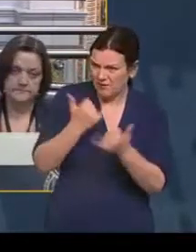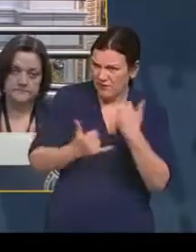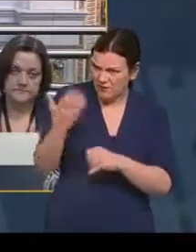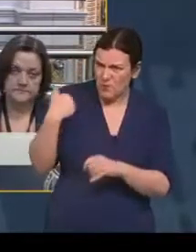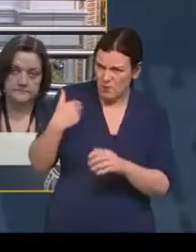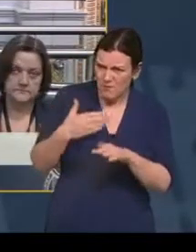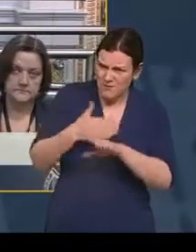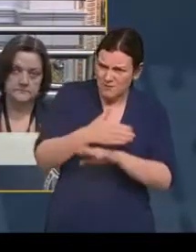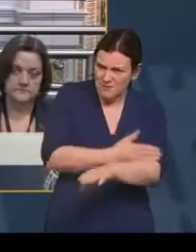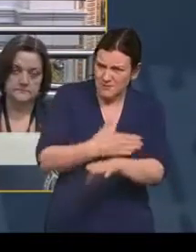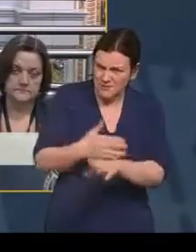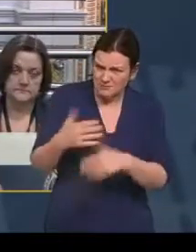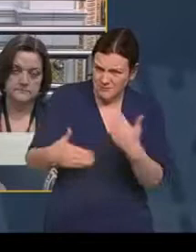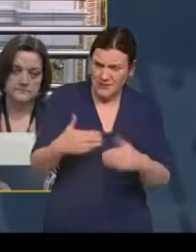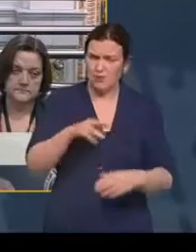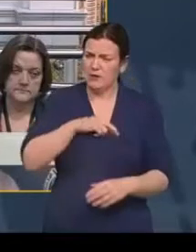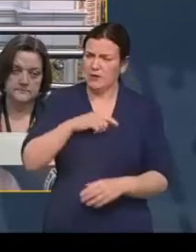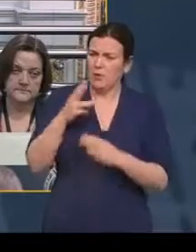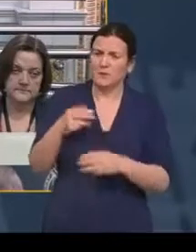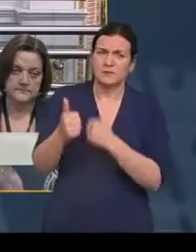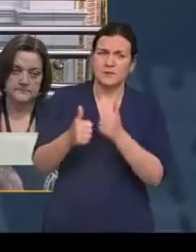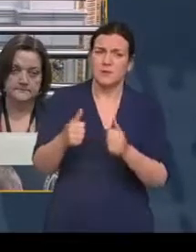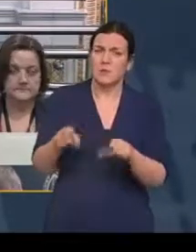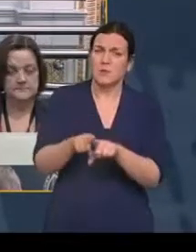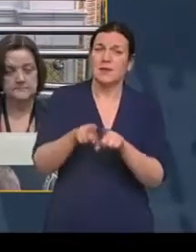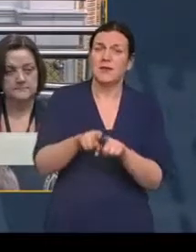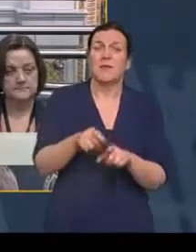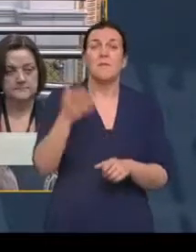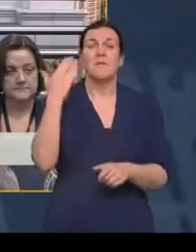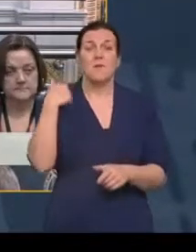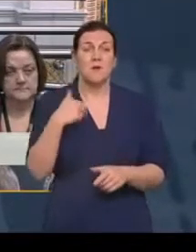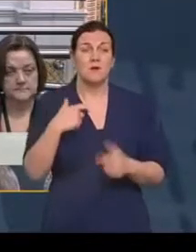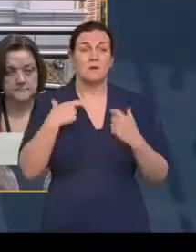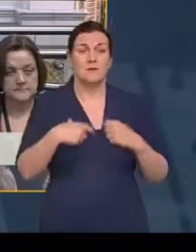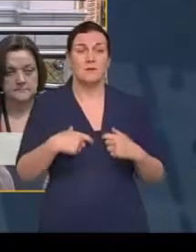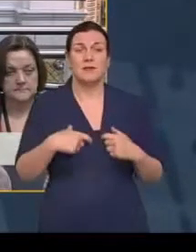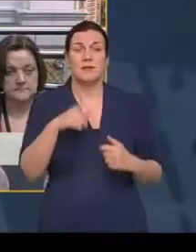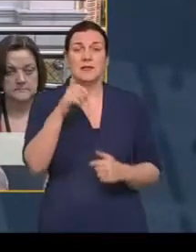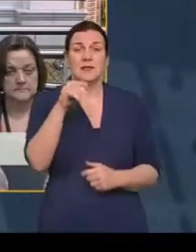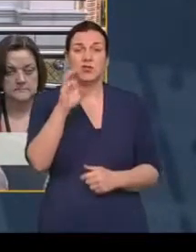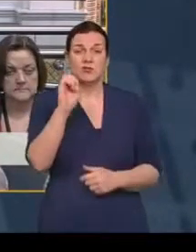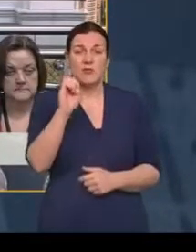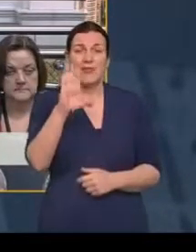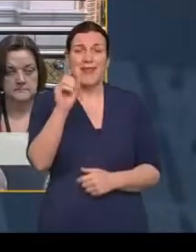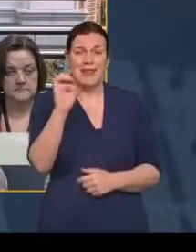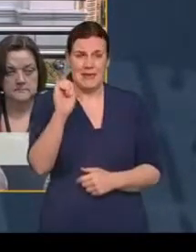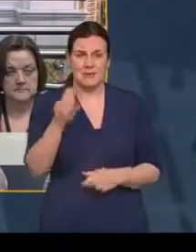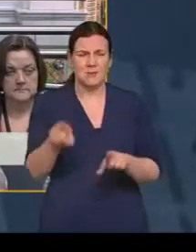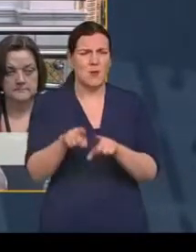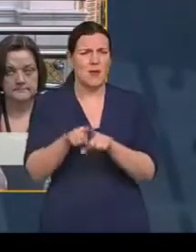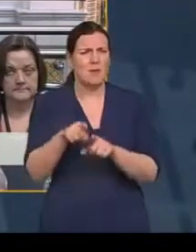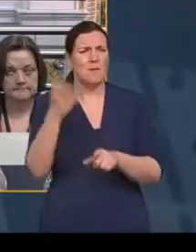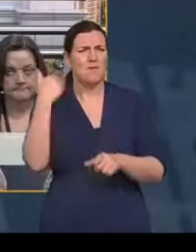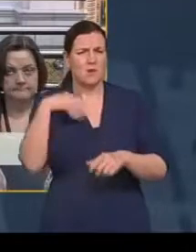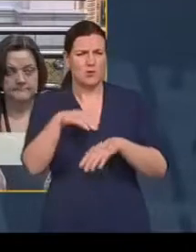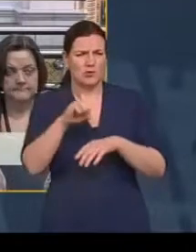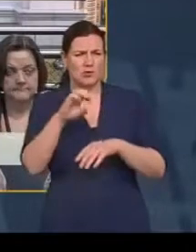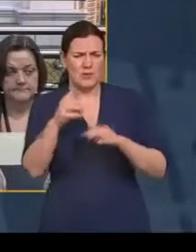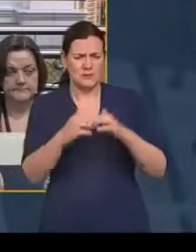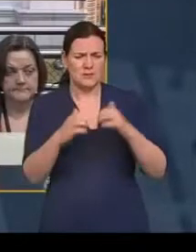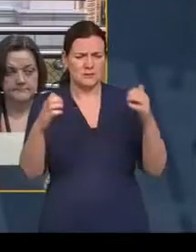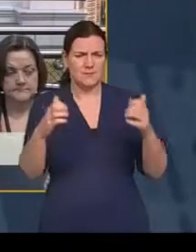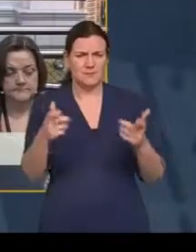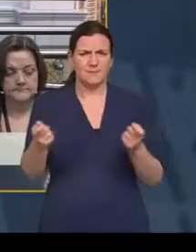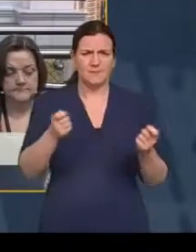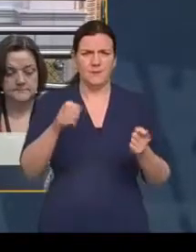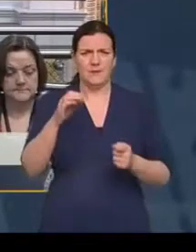years ago. So I'd like to pay compliment as well here today to the former Clerk of the House, Deirdre Lane. I think she played on that occasion and